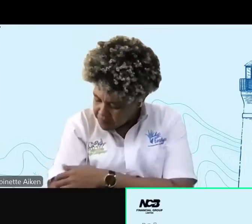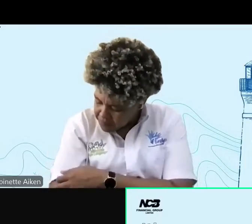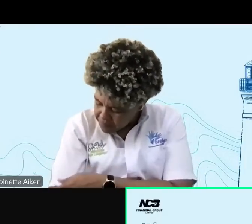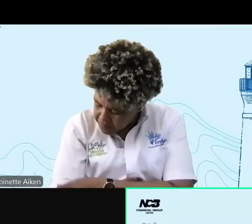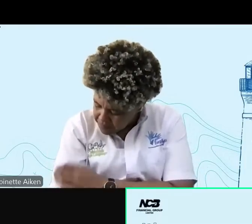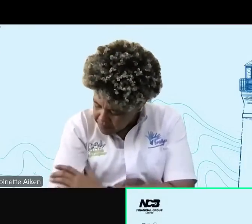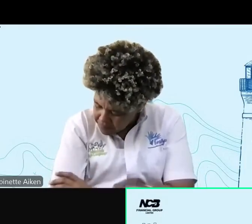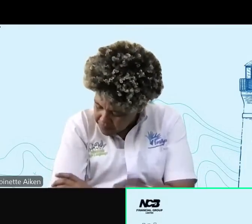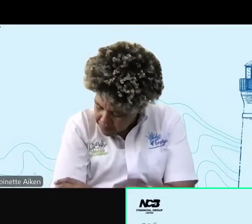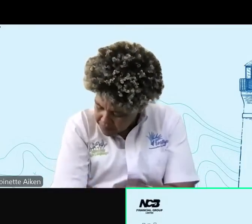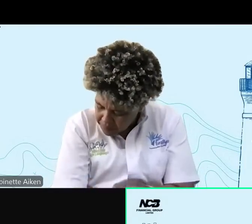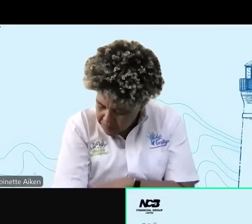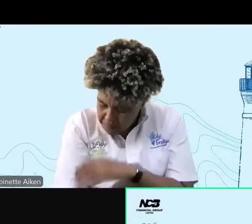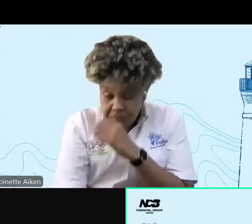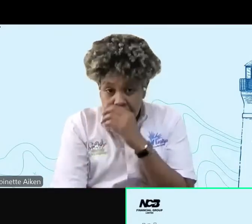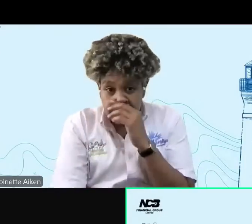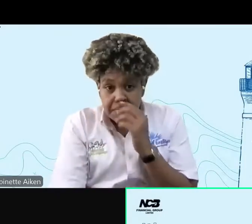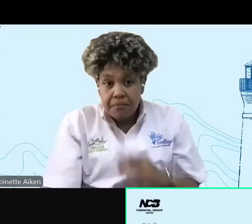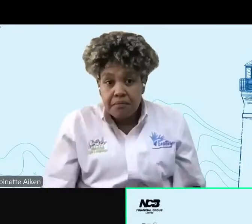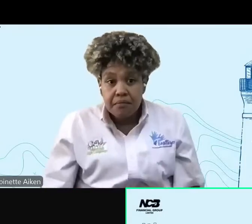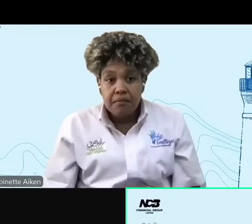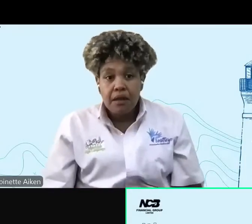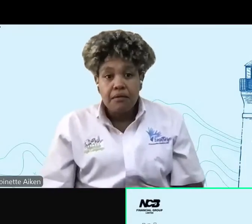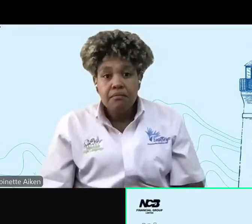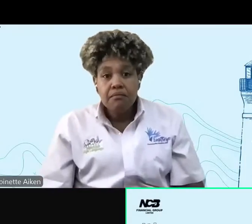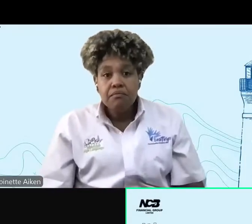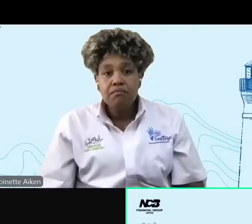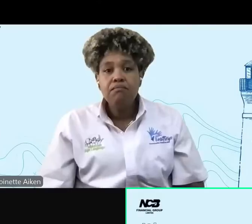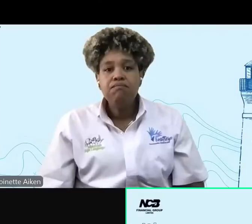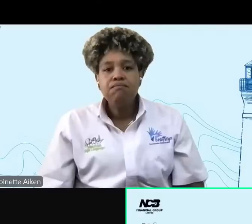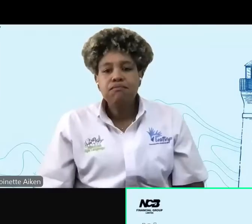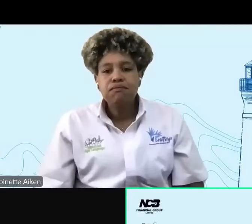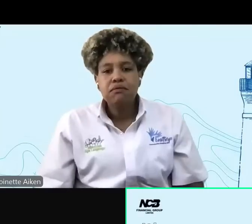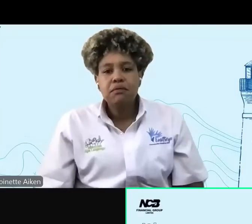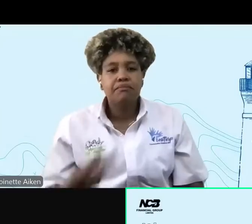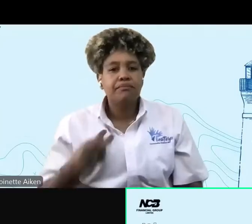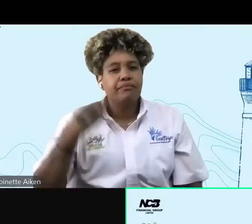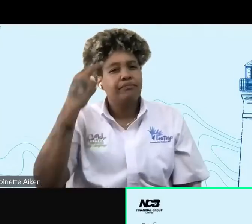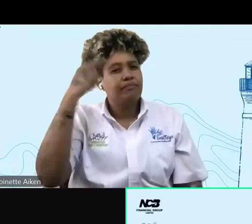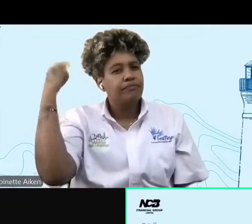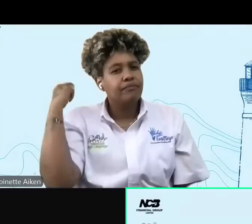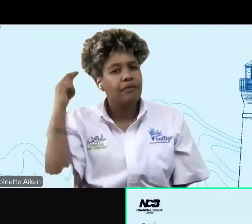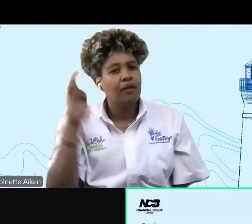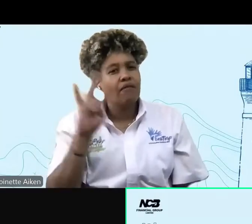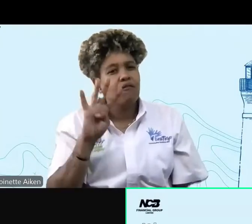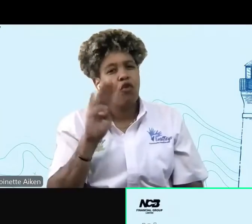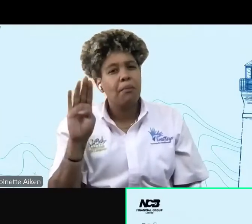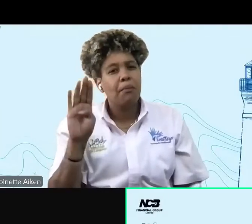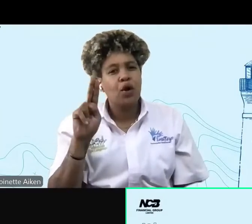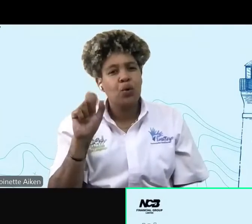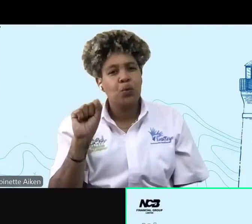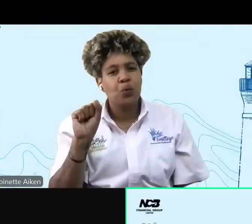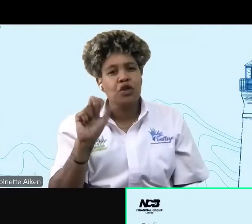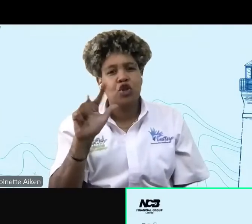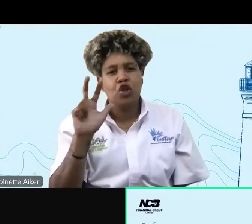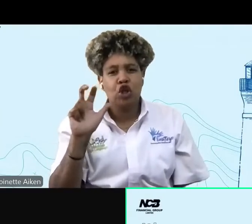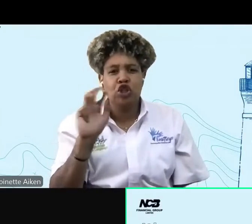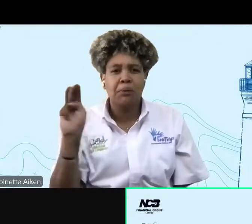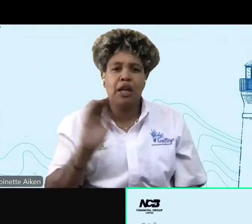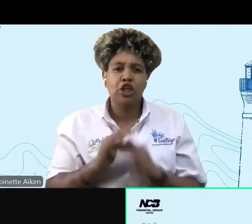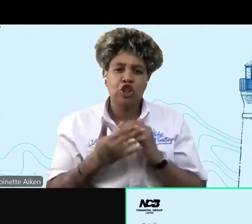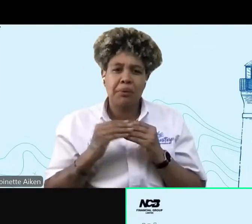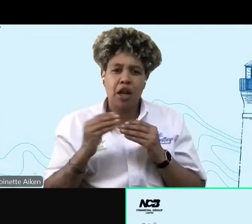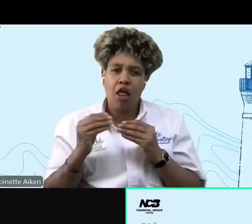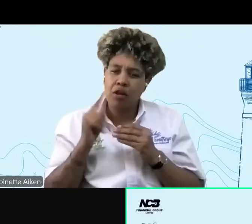know, if Ian or Malcolm can correct me. I mean, my recollection is it's about $4 million US dollars, about 300 million Jamaican dollars would have come